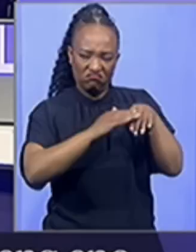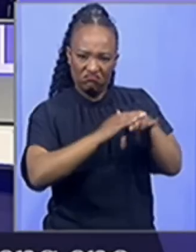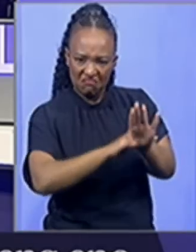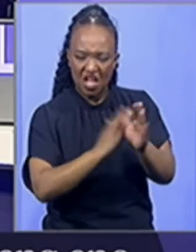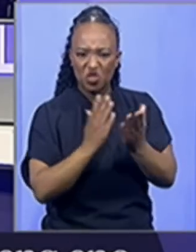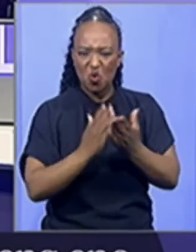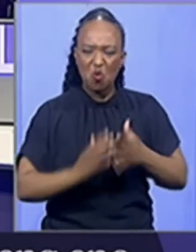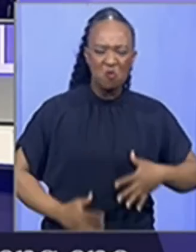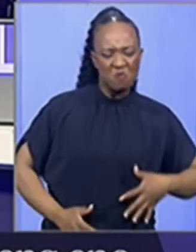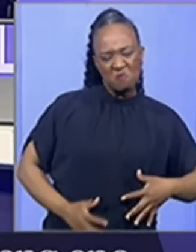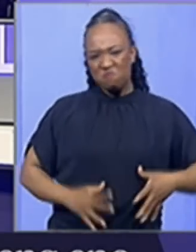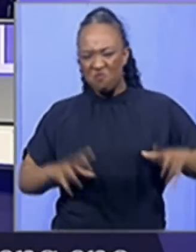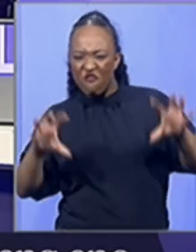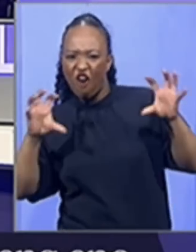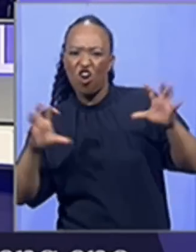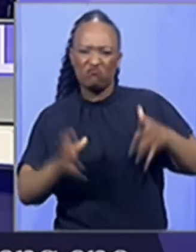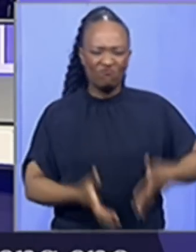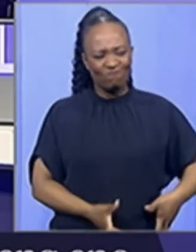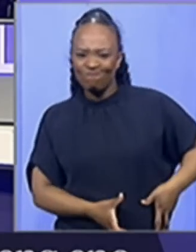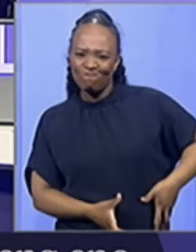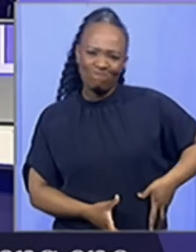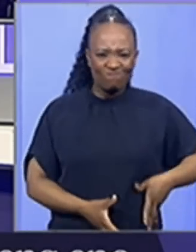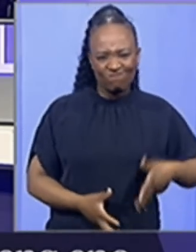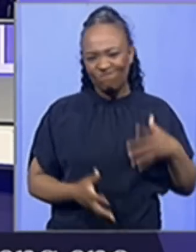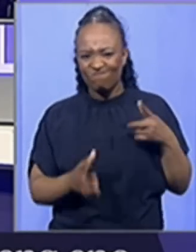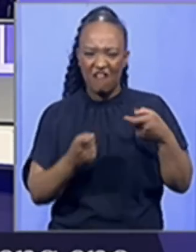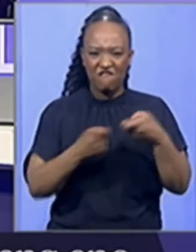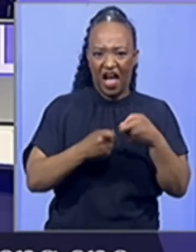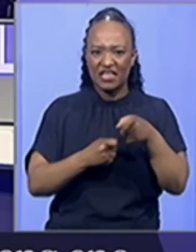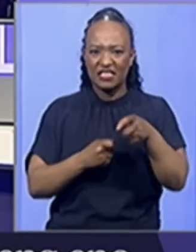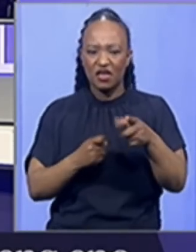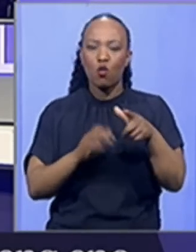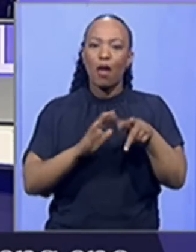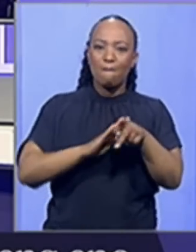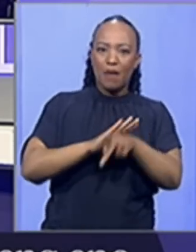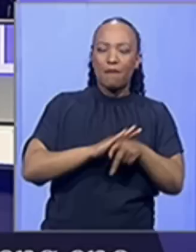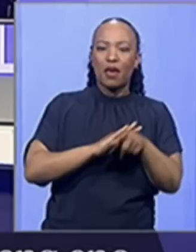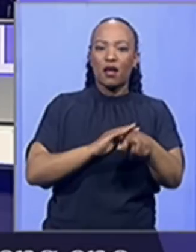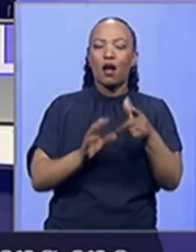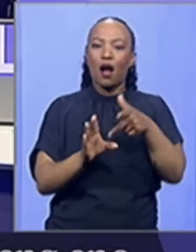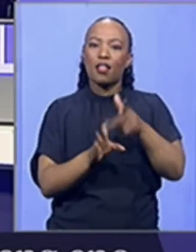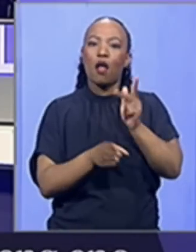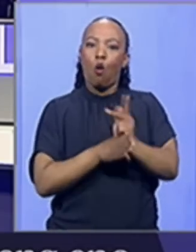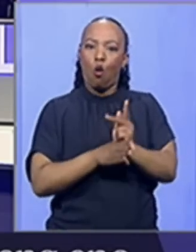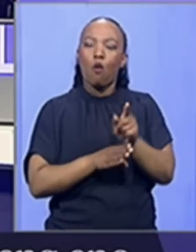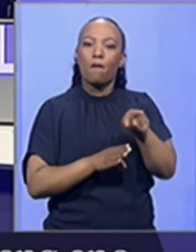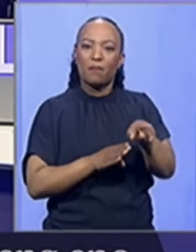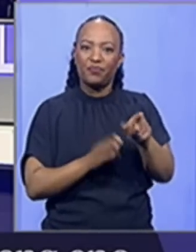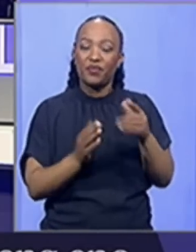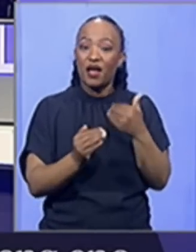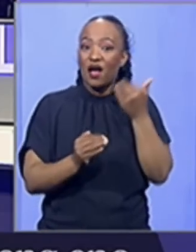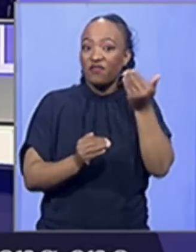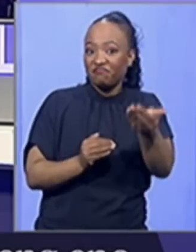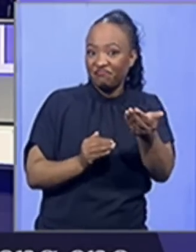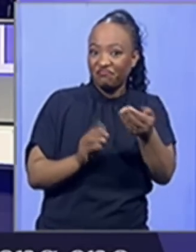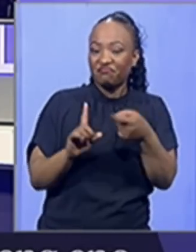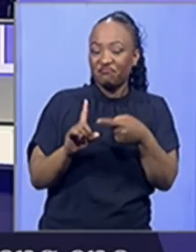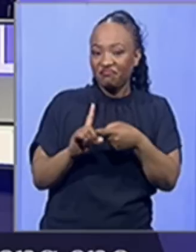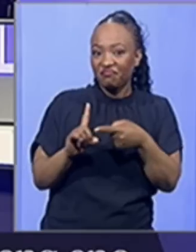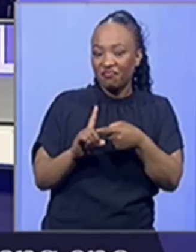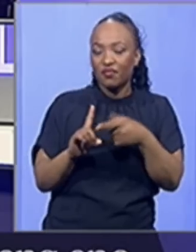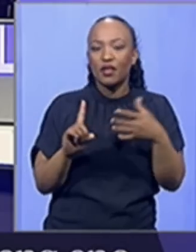dira matshosetsi ya go tlhasela kwa sekolong sa primary sa Katlehong. Morago ga tiragalo e kgadilweng